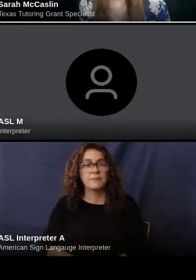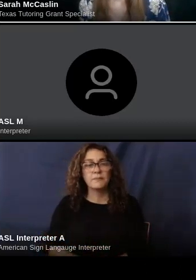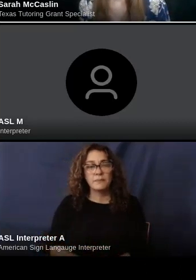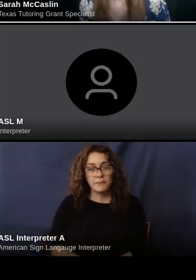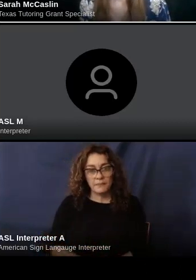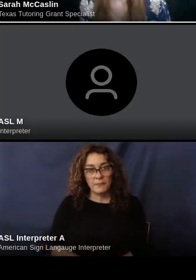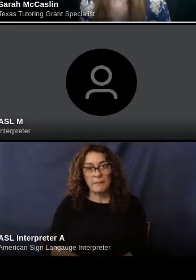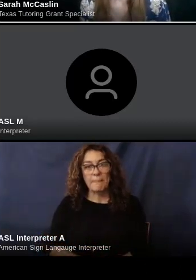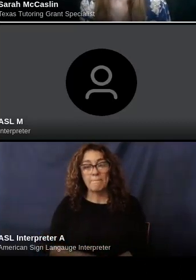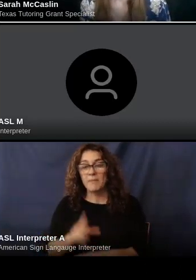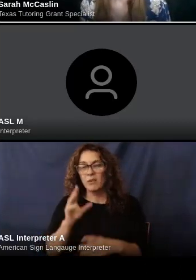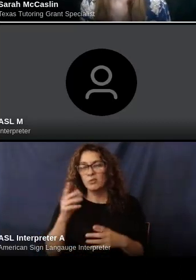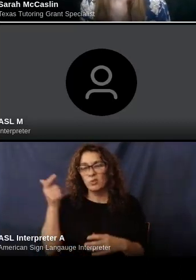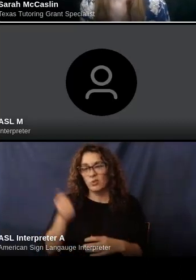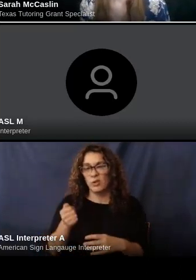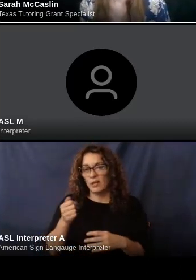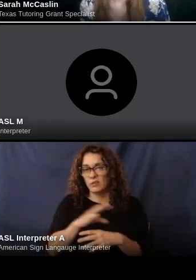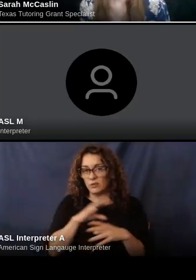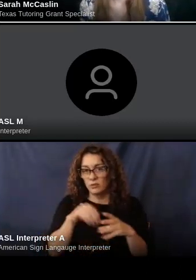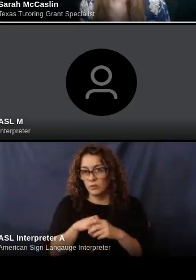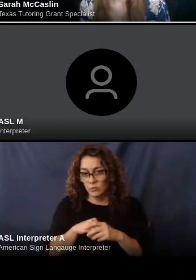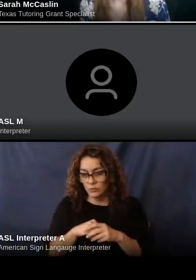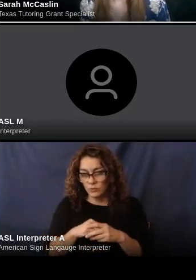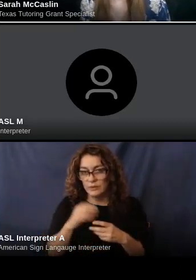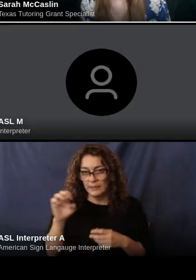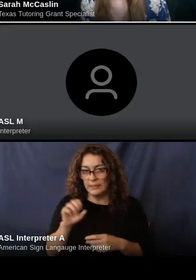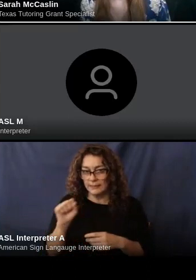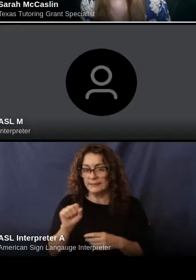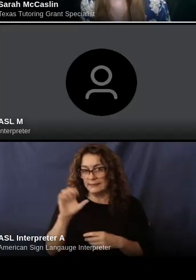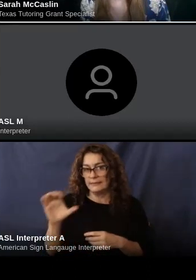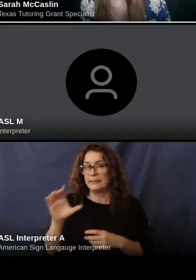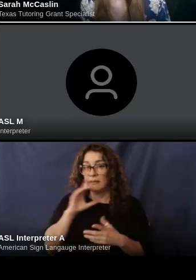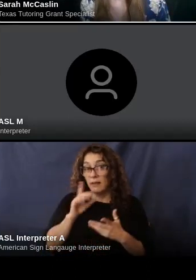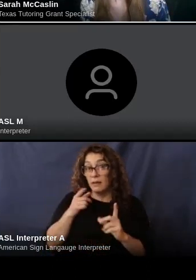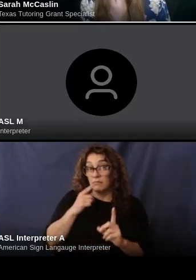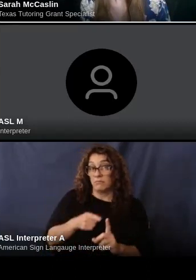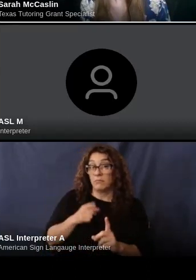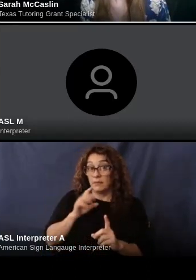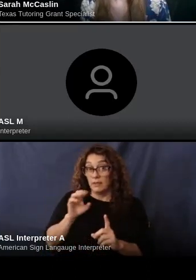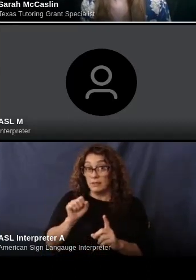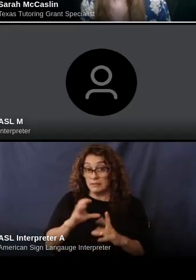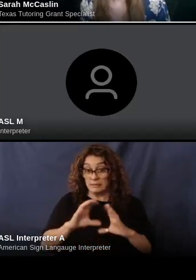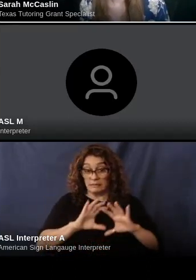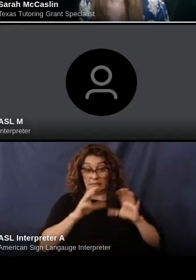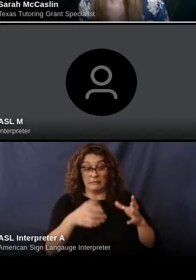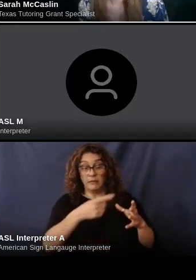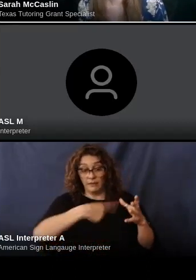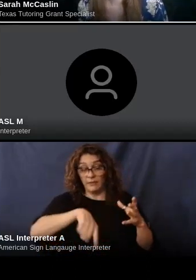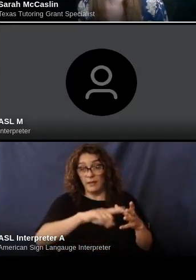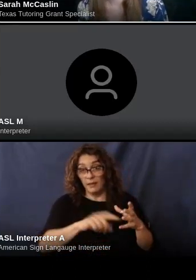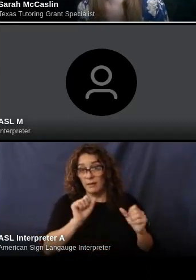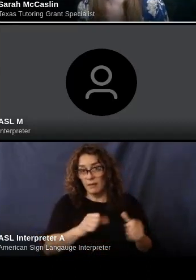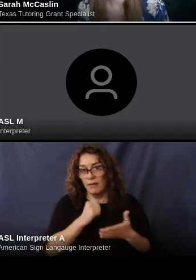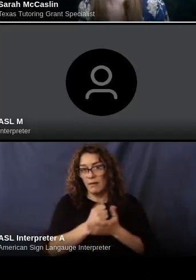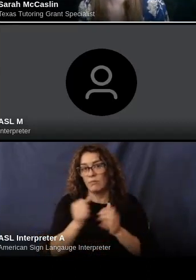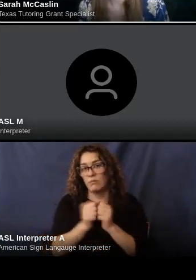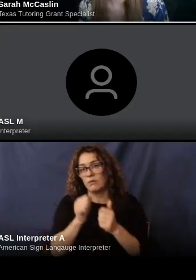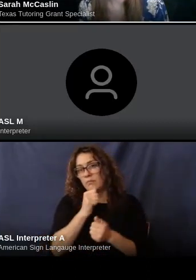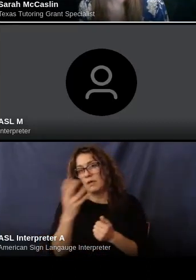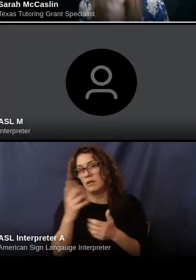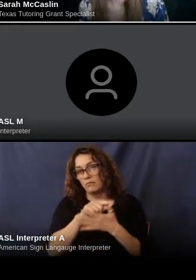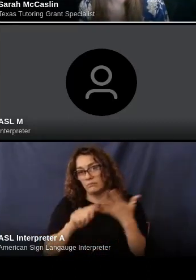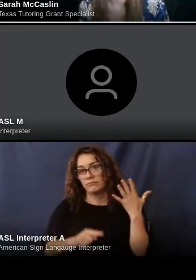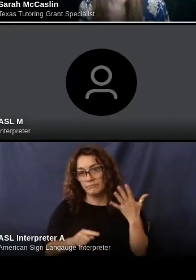this grant, the ESC has been equipped to do a number of things. The first thing is that they're able